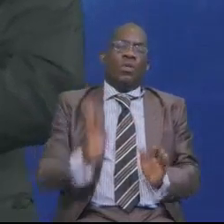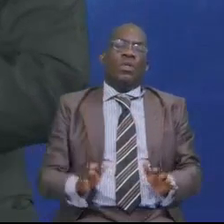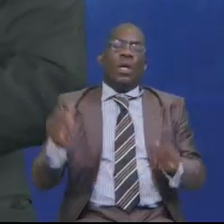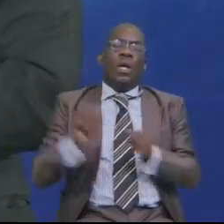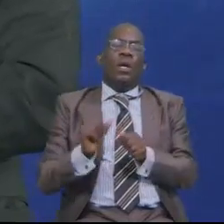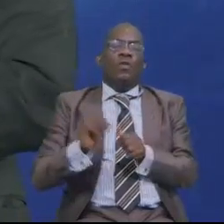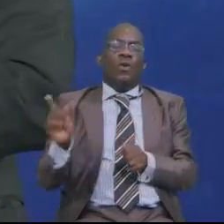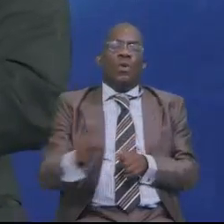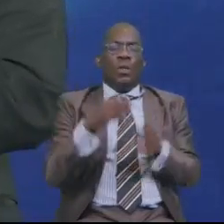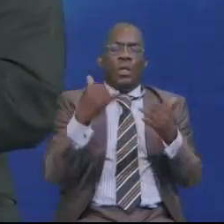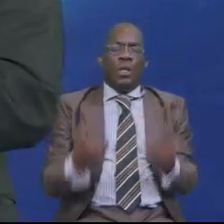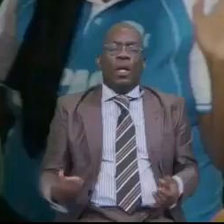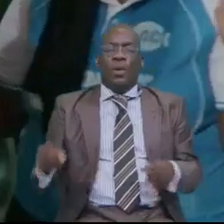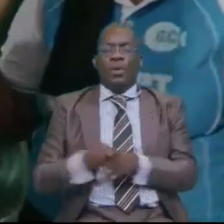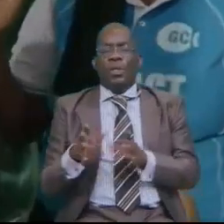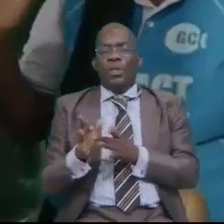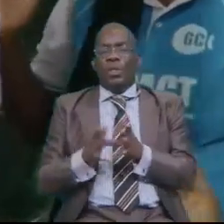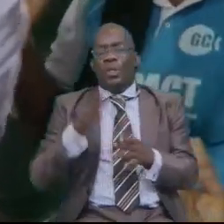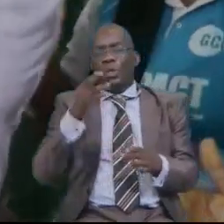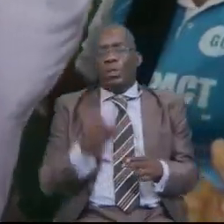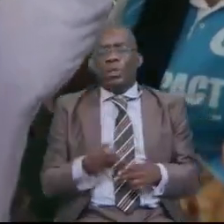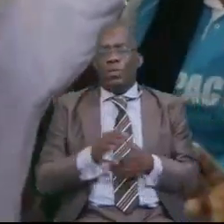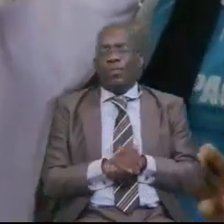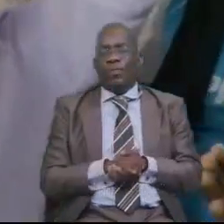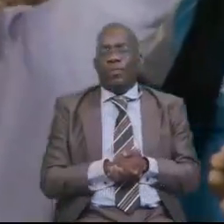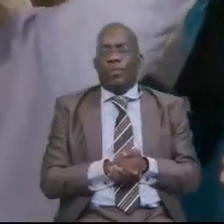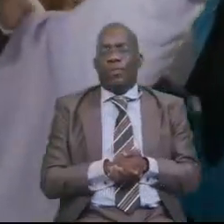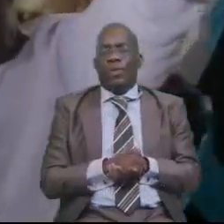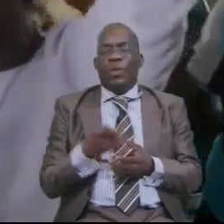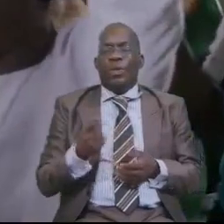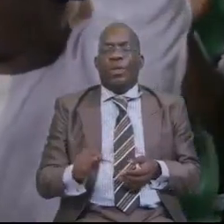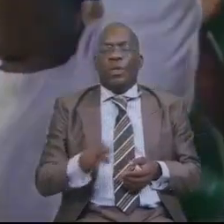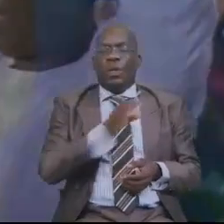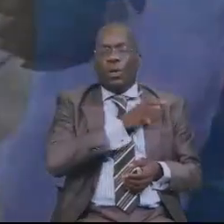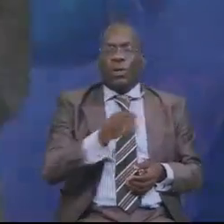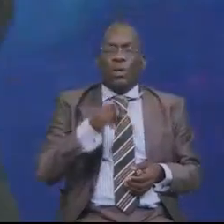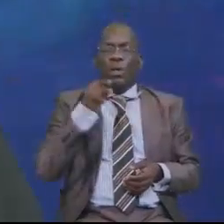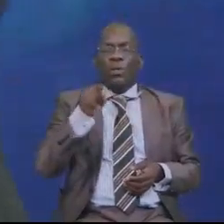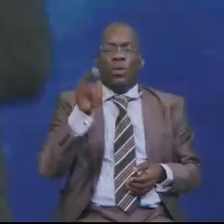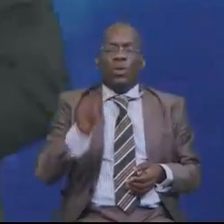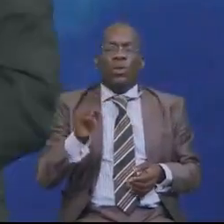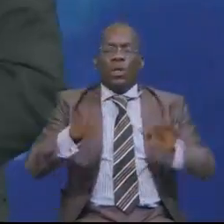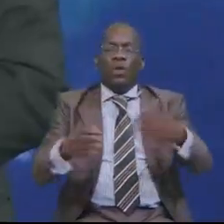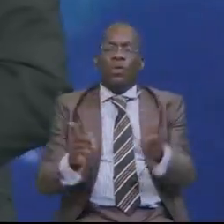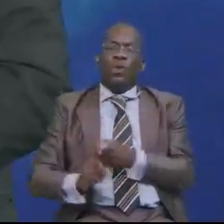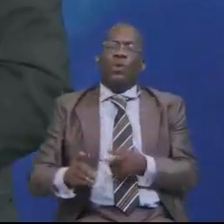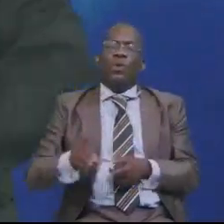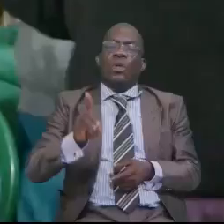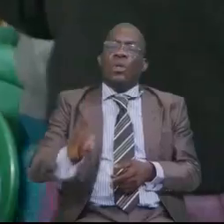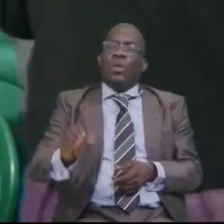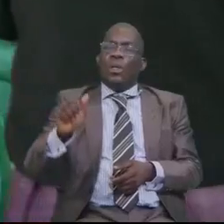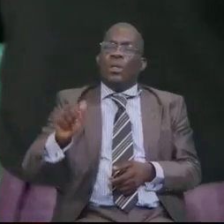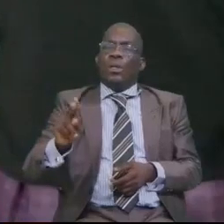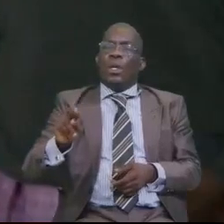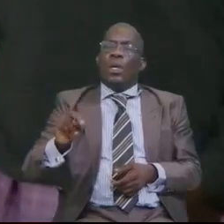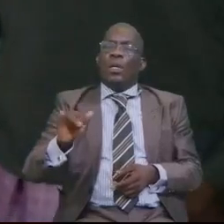in Jesus' name. The courage you gave to Daniel, give to everyone.